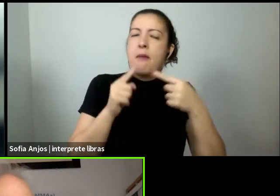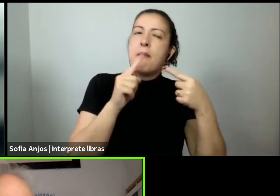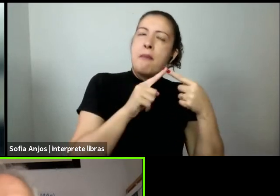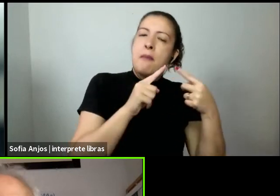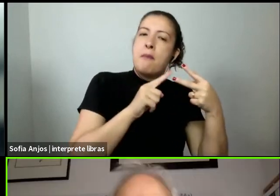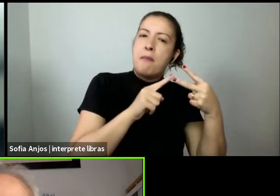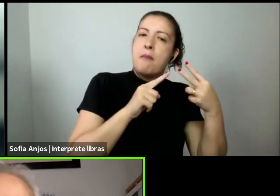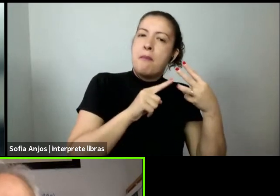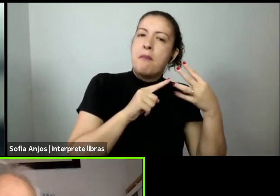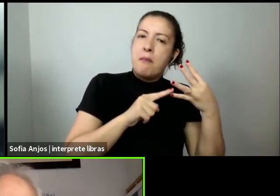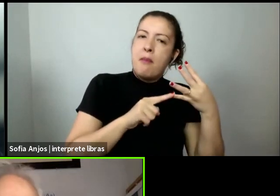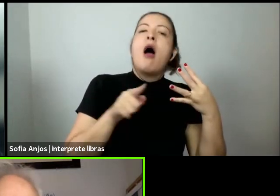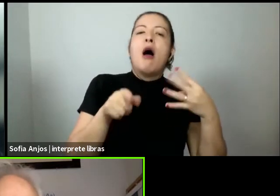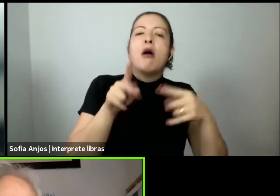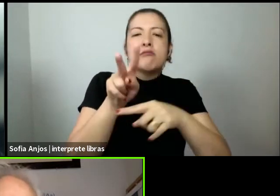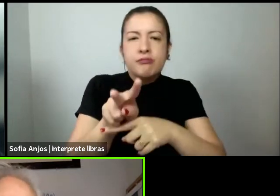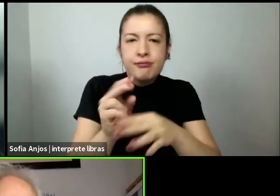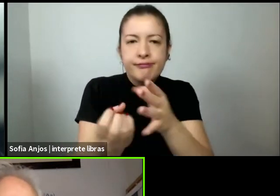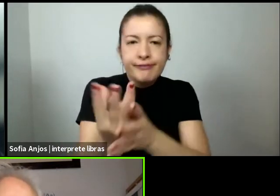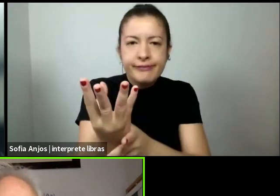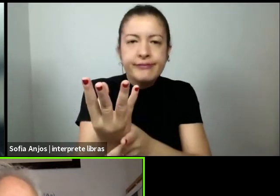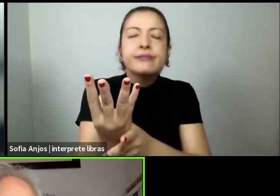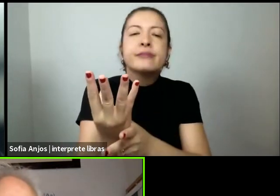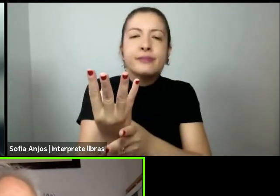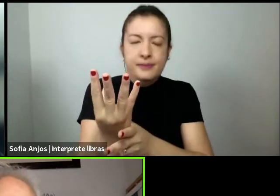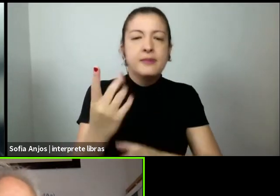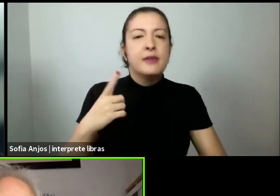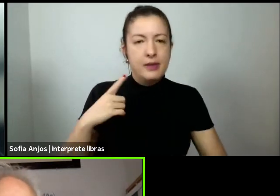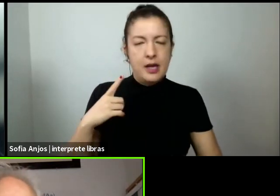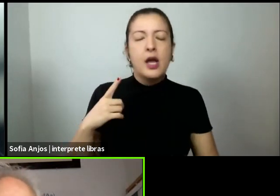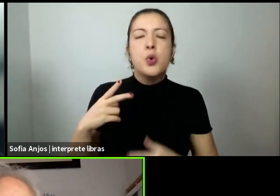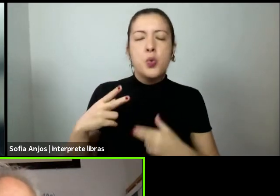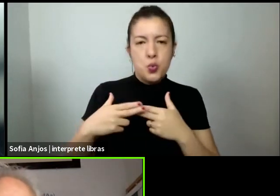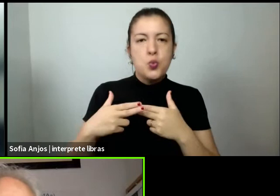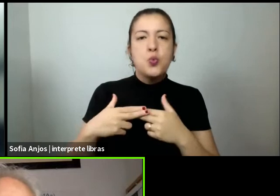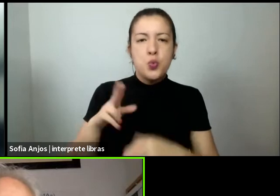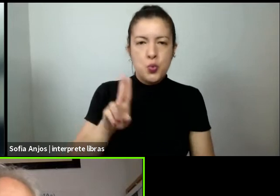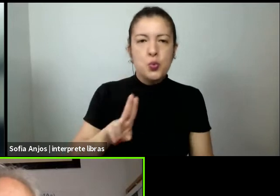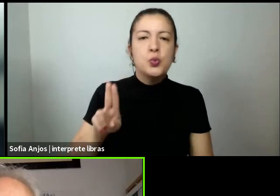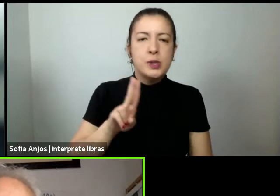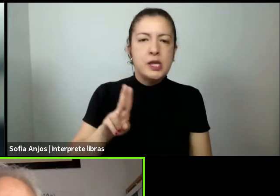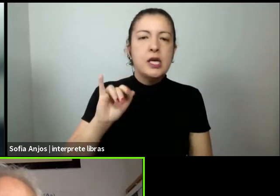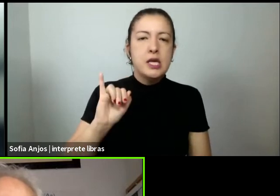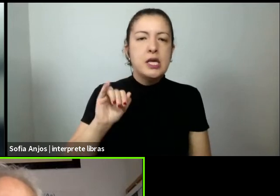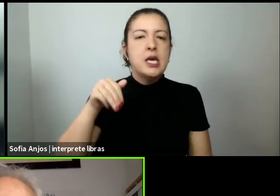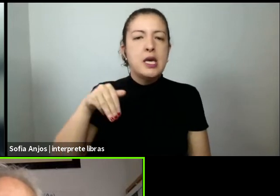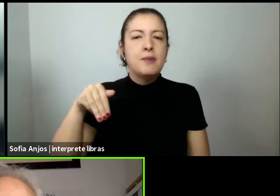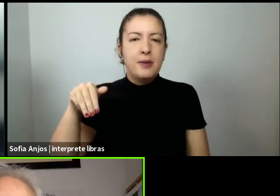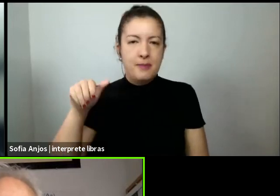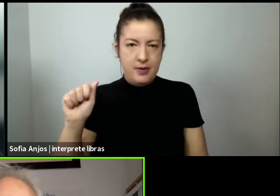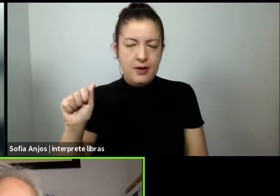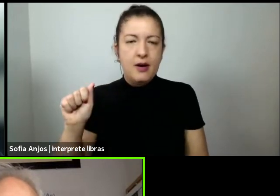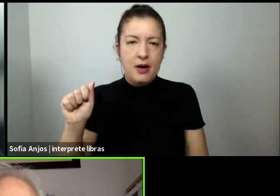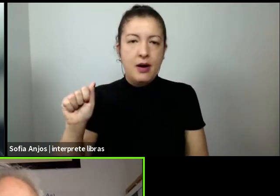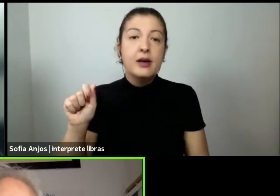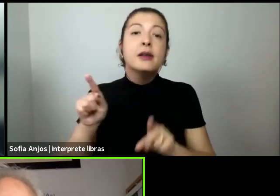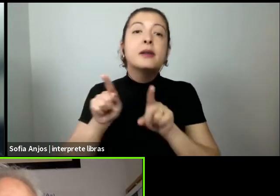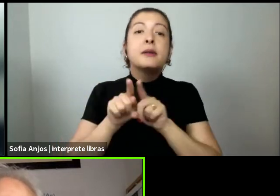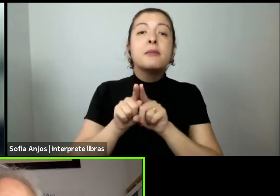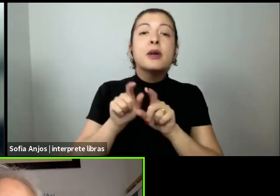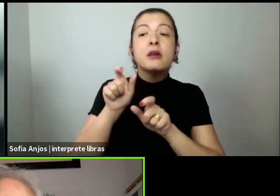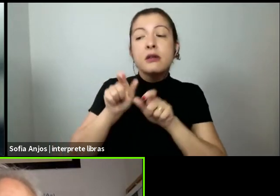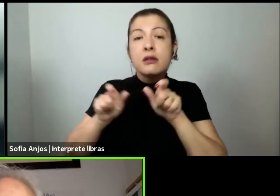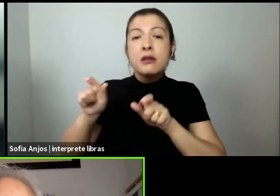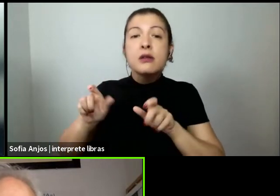what a group of scientists from that region have established as being important. So we